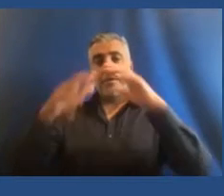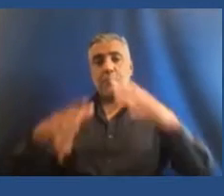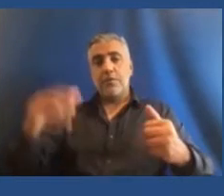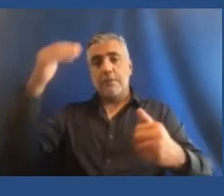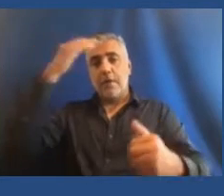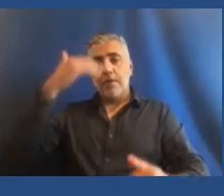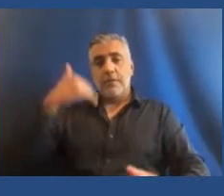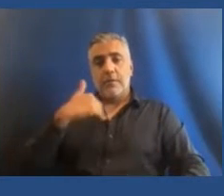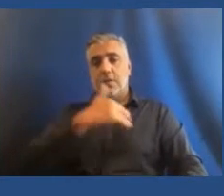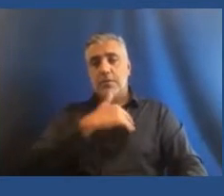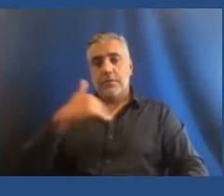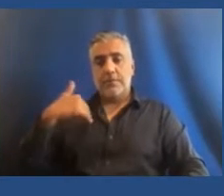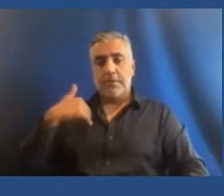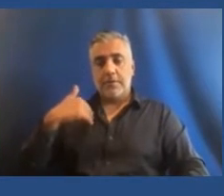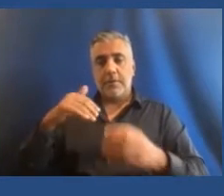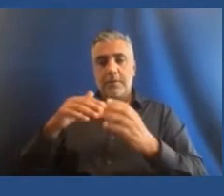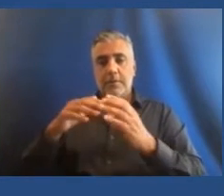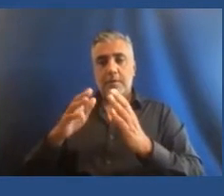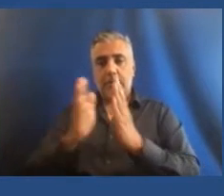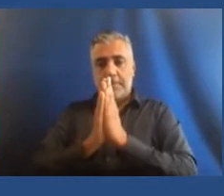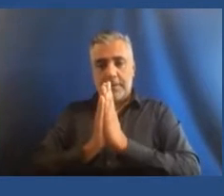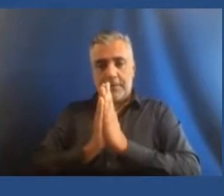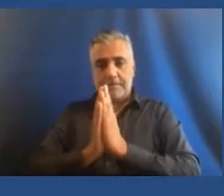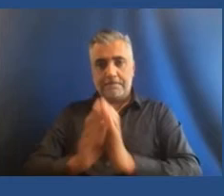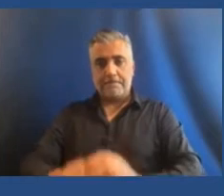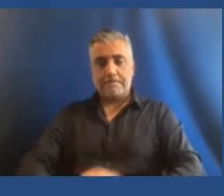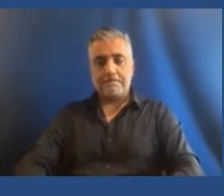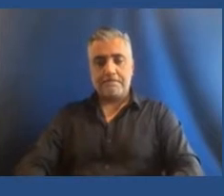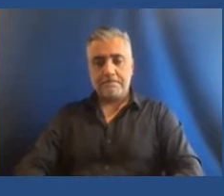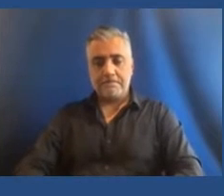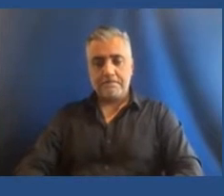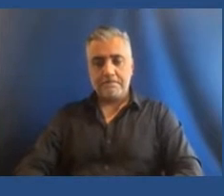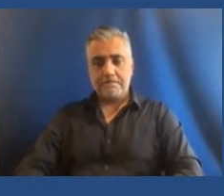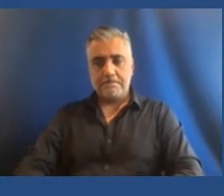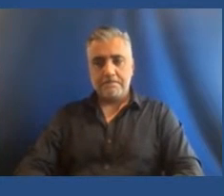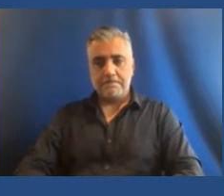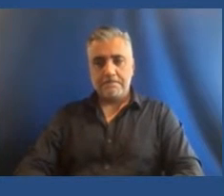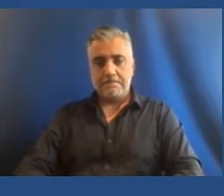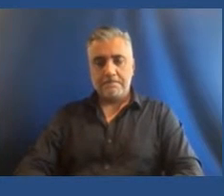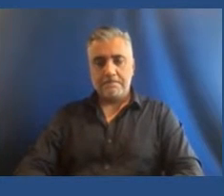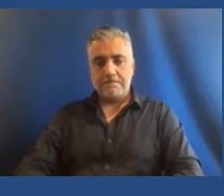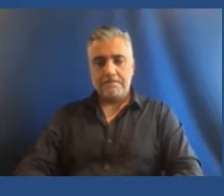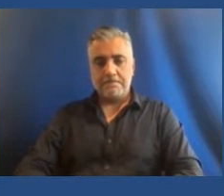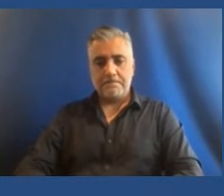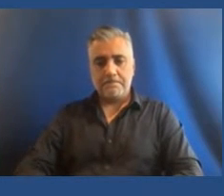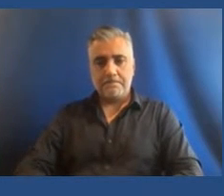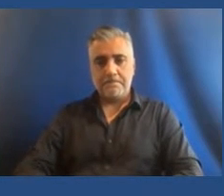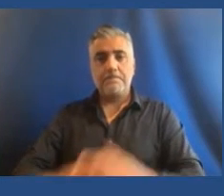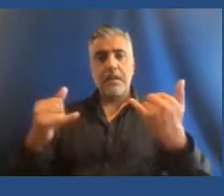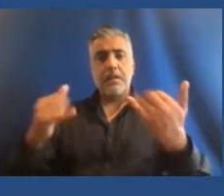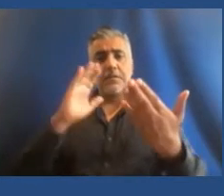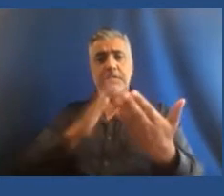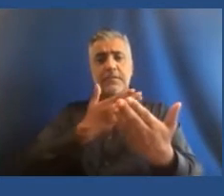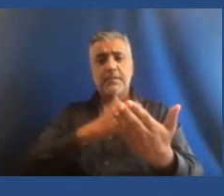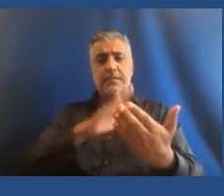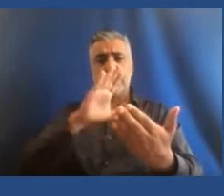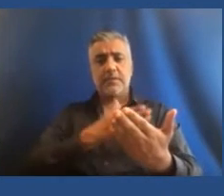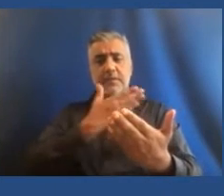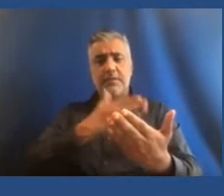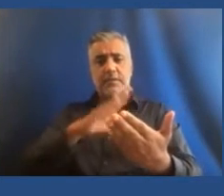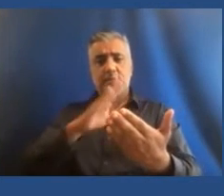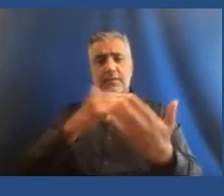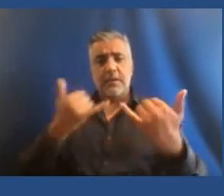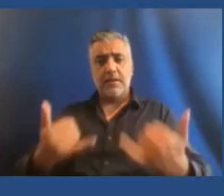benedicat vos, omnipotens Deus, Pater, et Filius, et